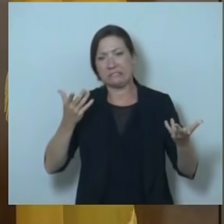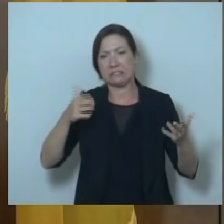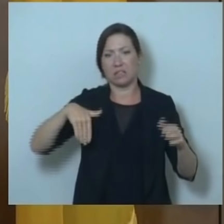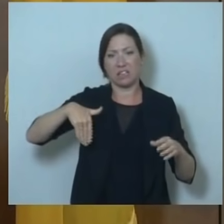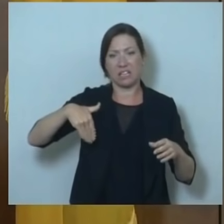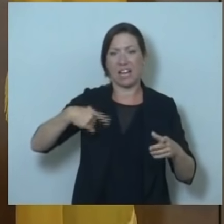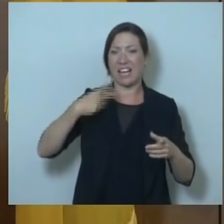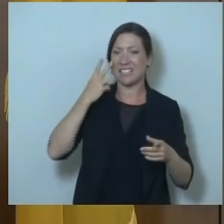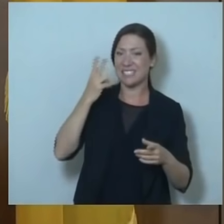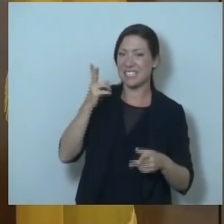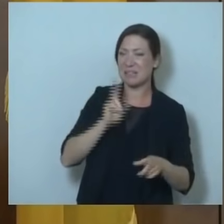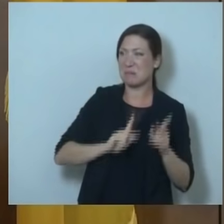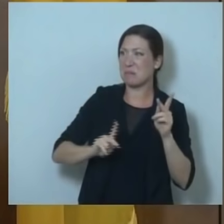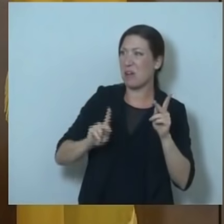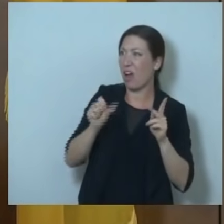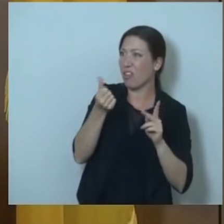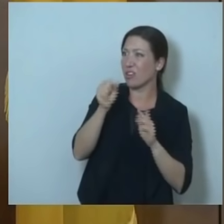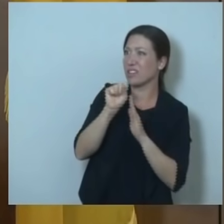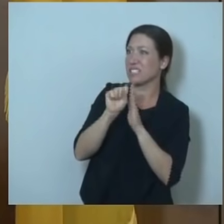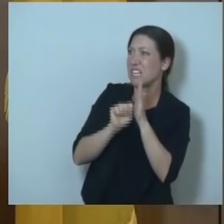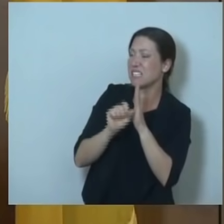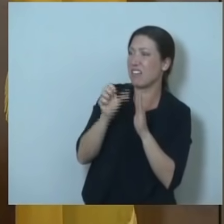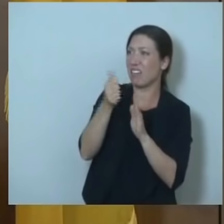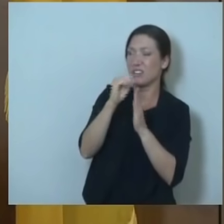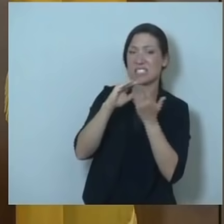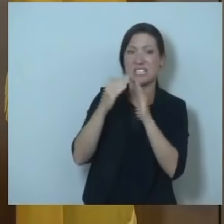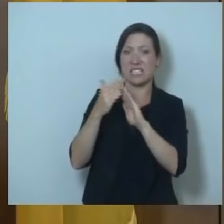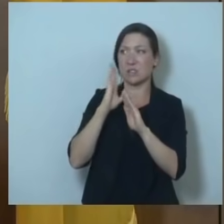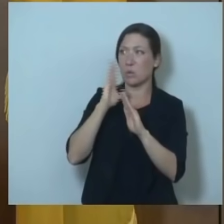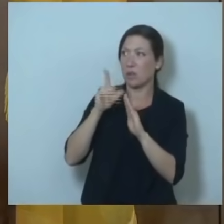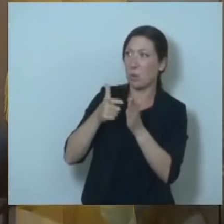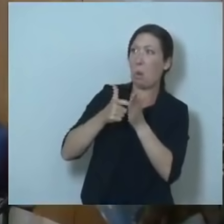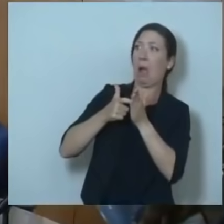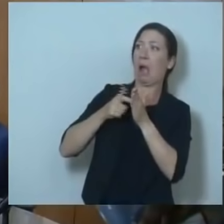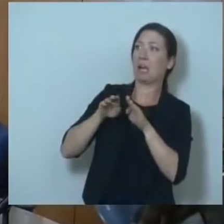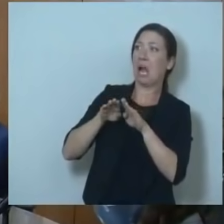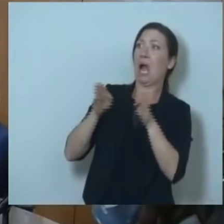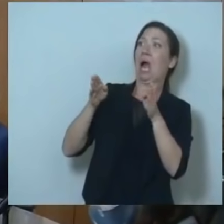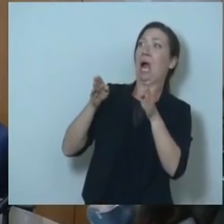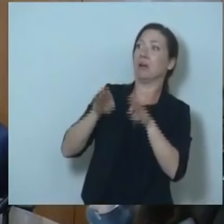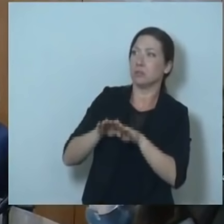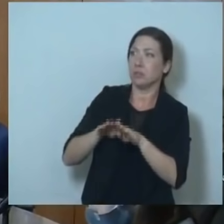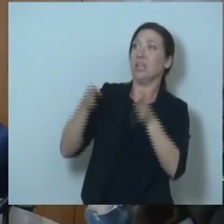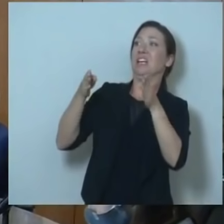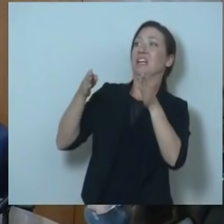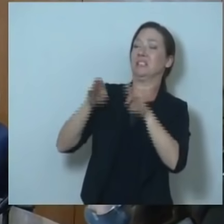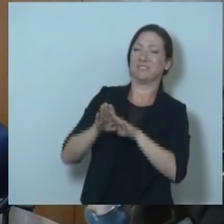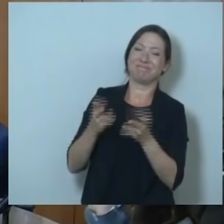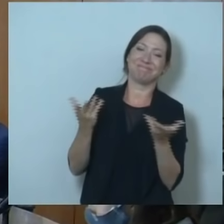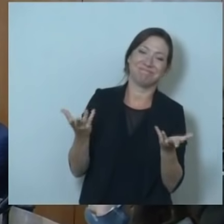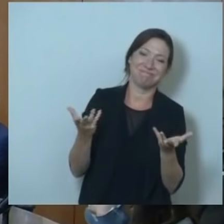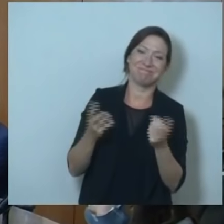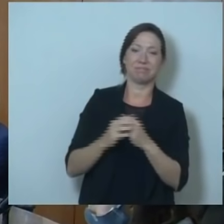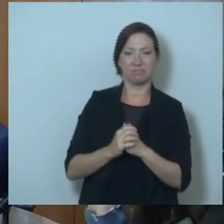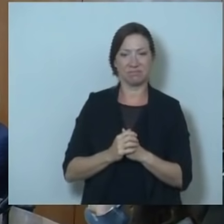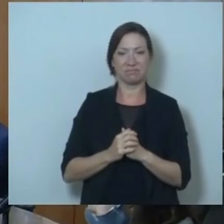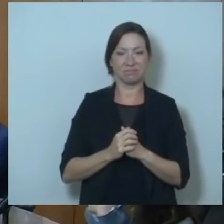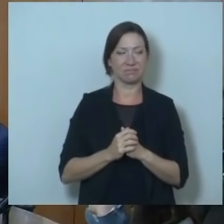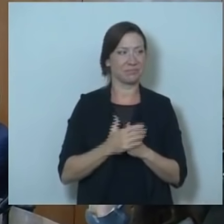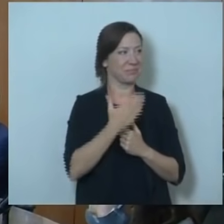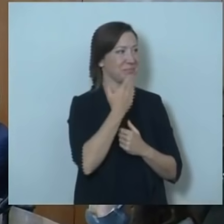I'm seeing around other cities and states. Thank you, Governor. This will be our last question, going